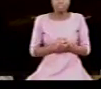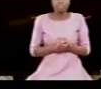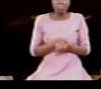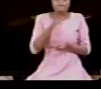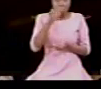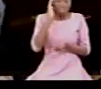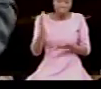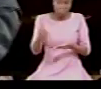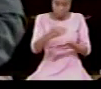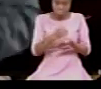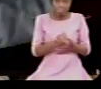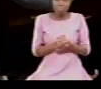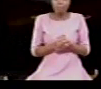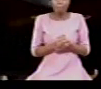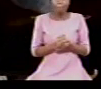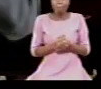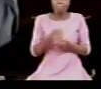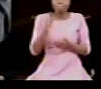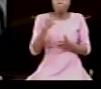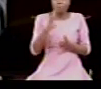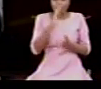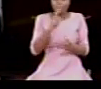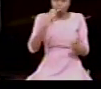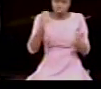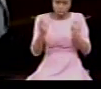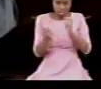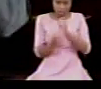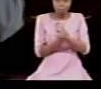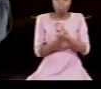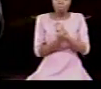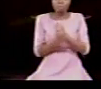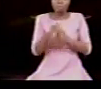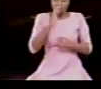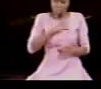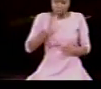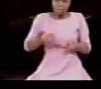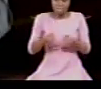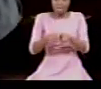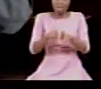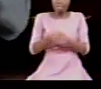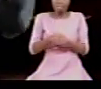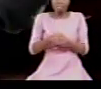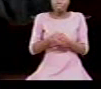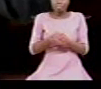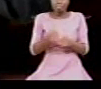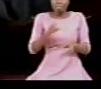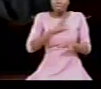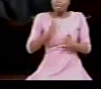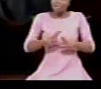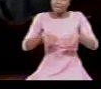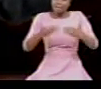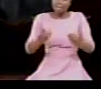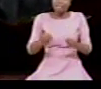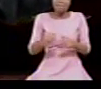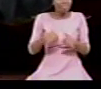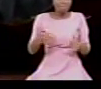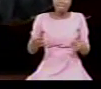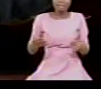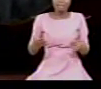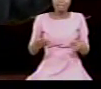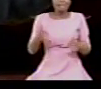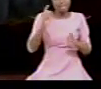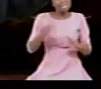You reap. So be transformed. Be Christ-like. Christ gave up everything, his